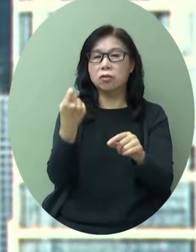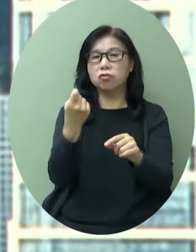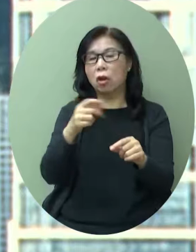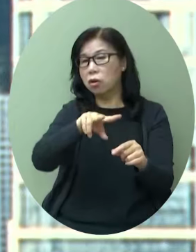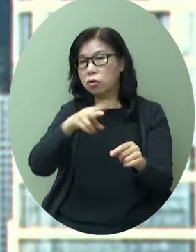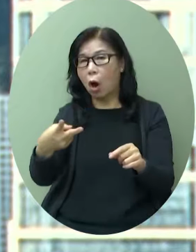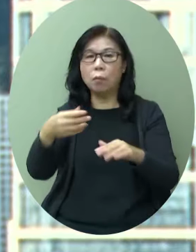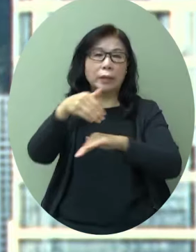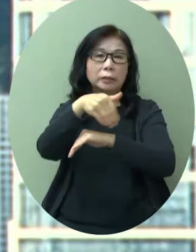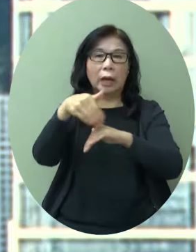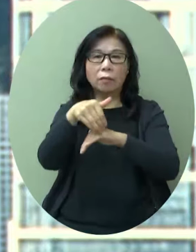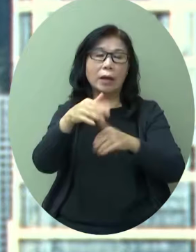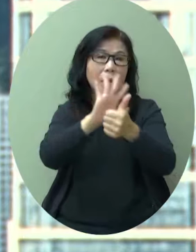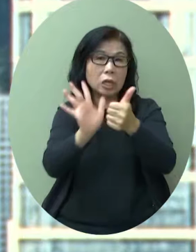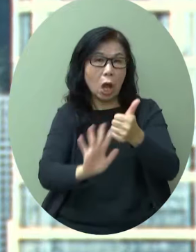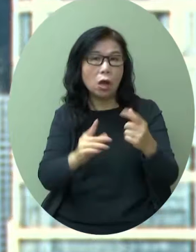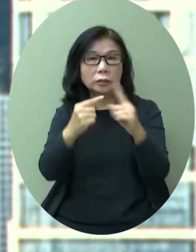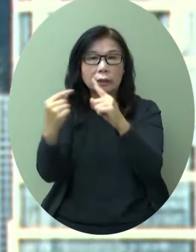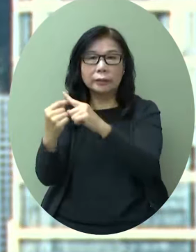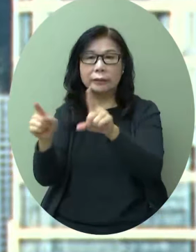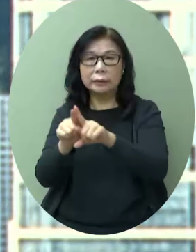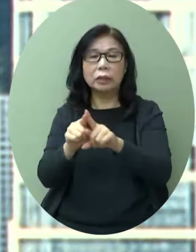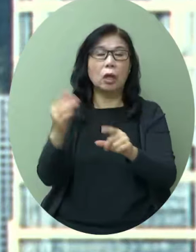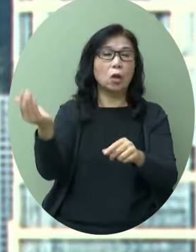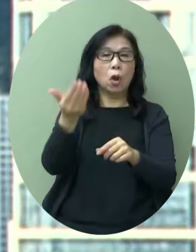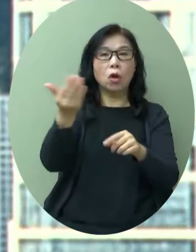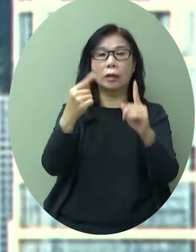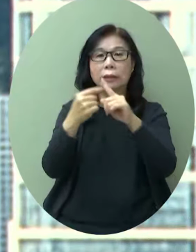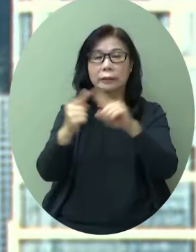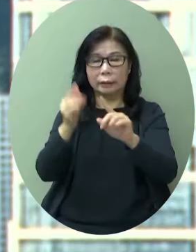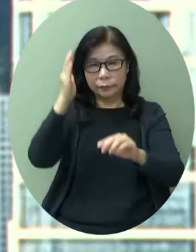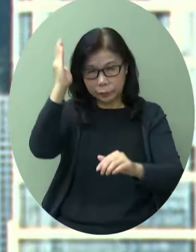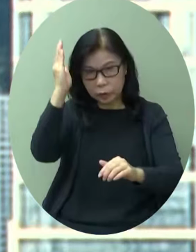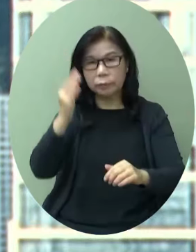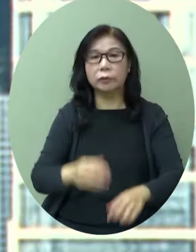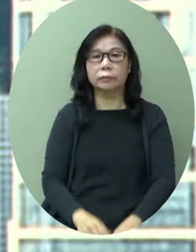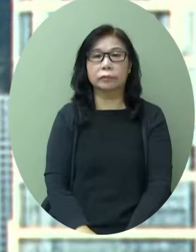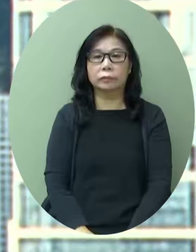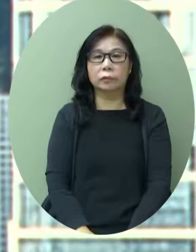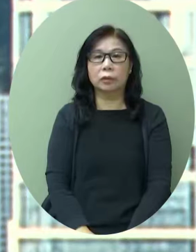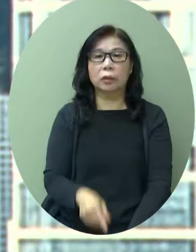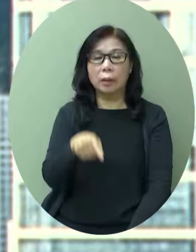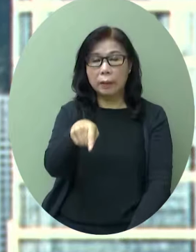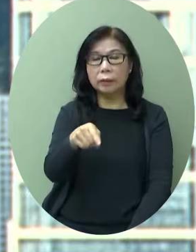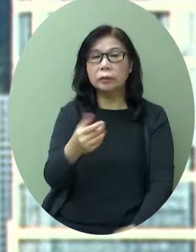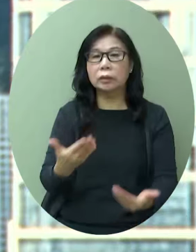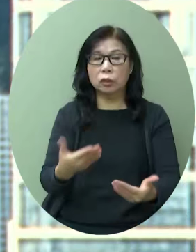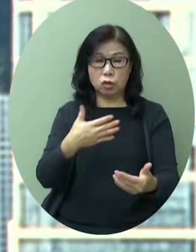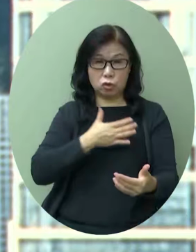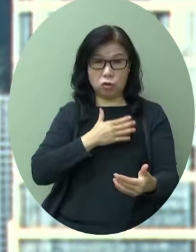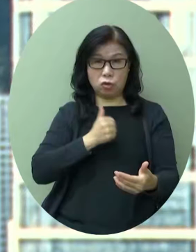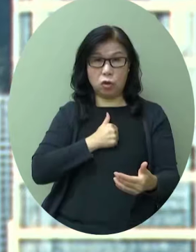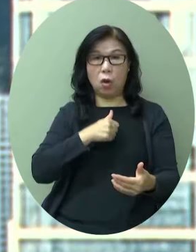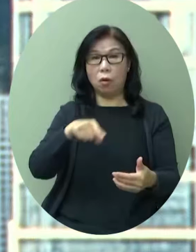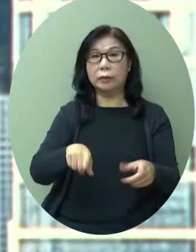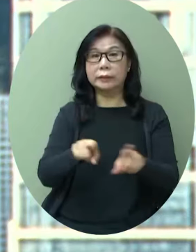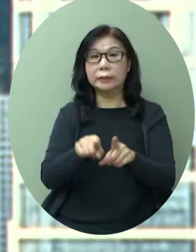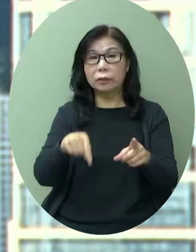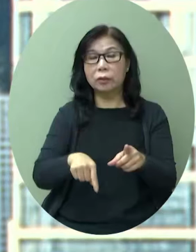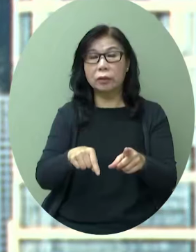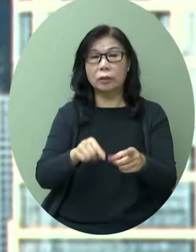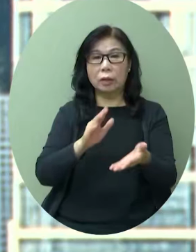hope they will understand that everything we are doing is to protect Hong Kong from another major outbreak that we have seen